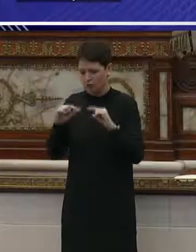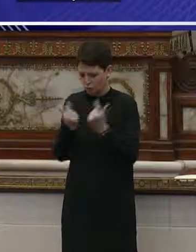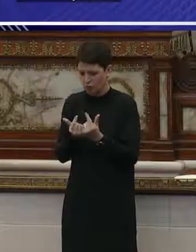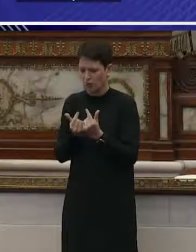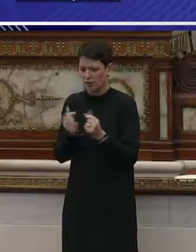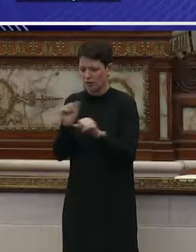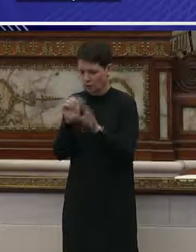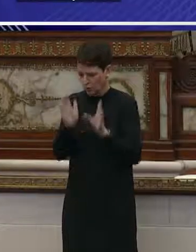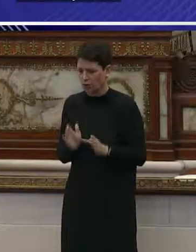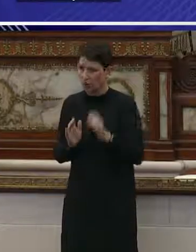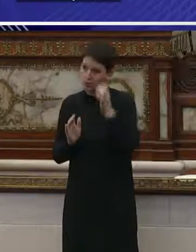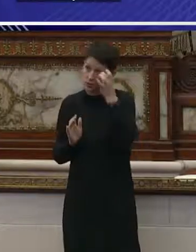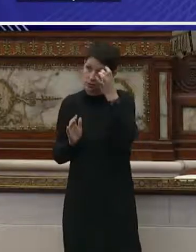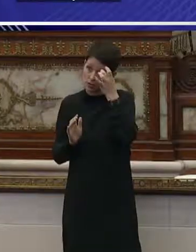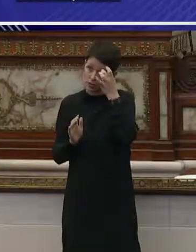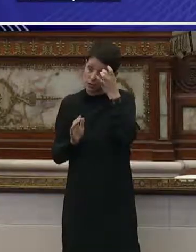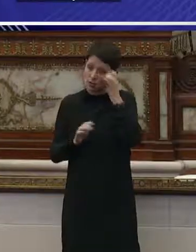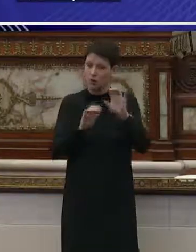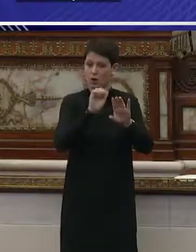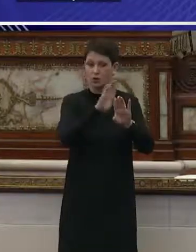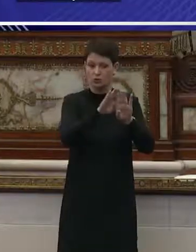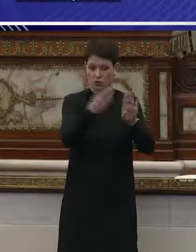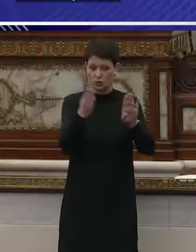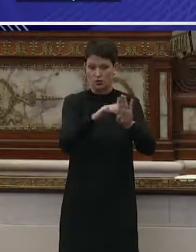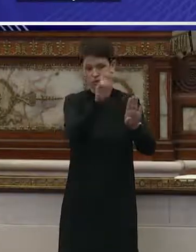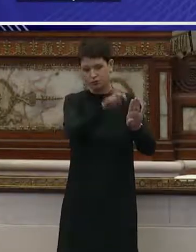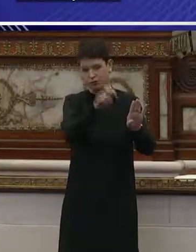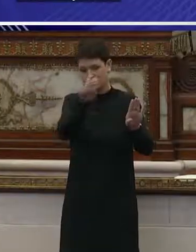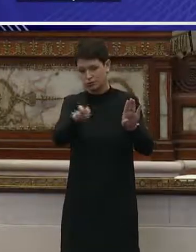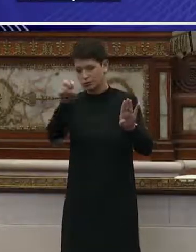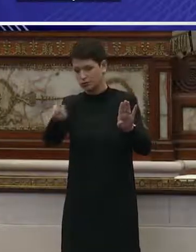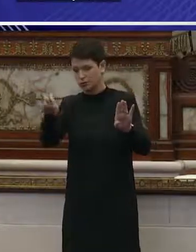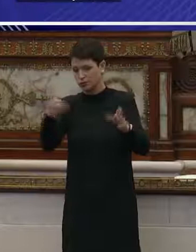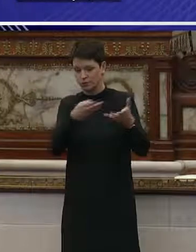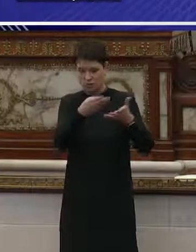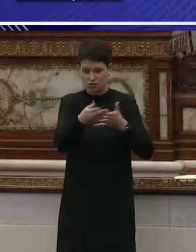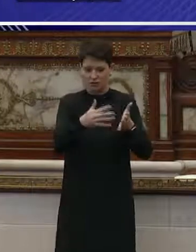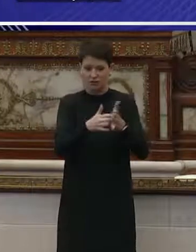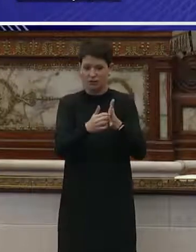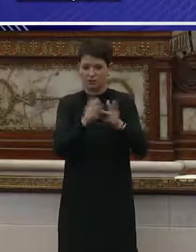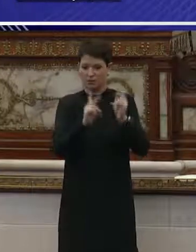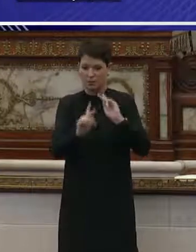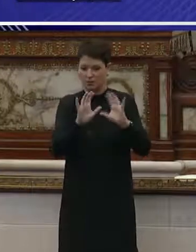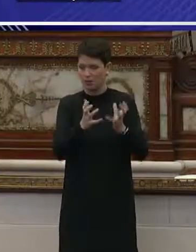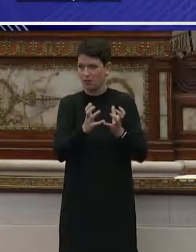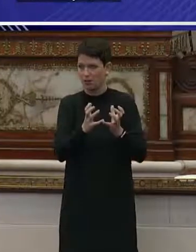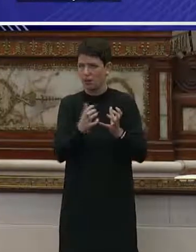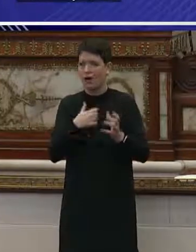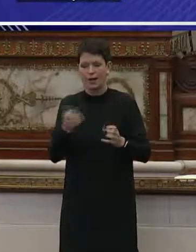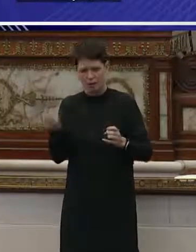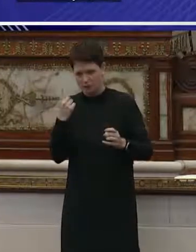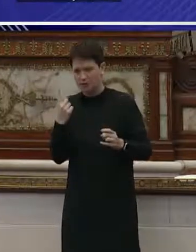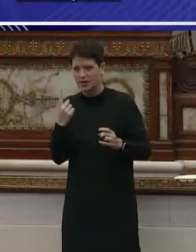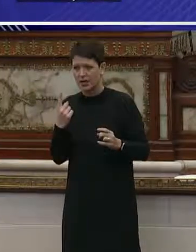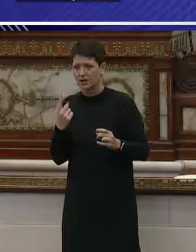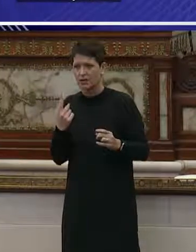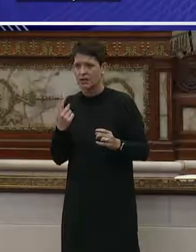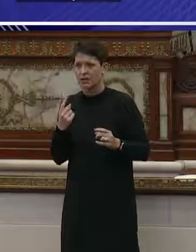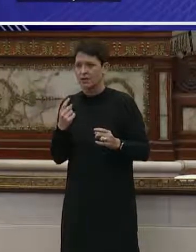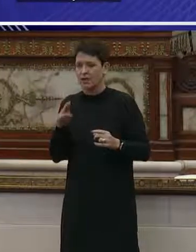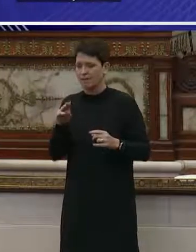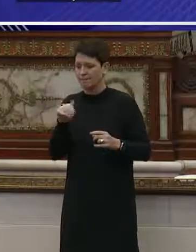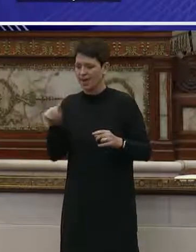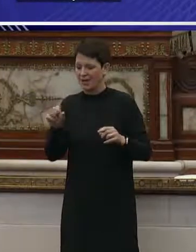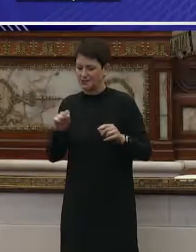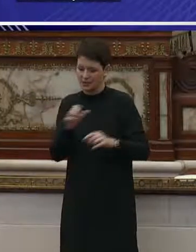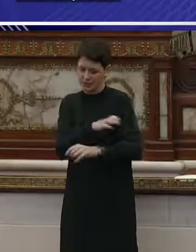of workers who go door to door, household to household, serving vulnerable Philadelphians. I understand that there are mass clinics